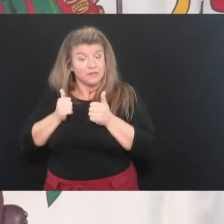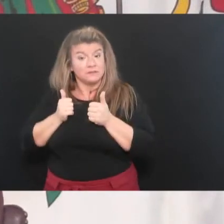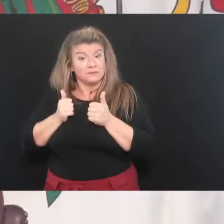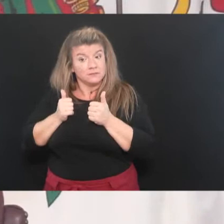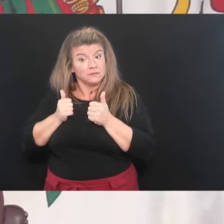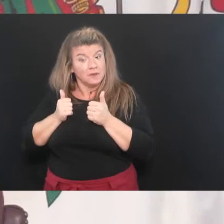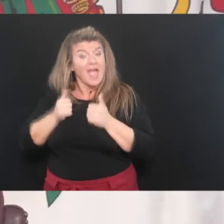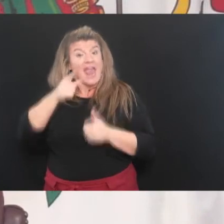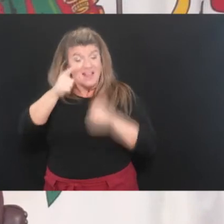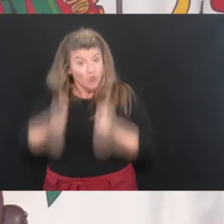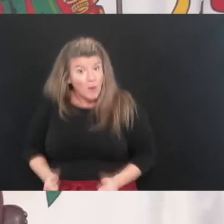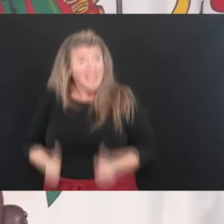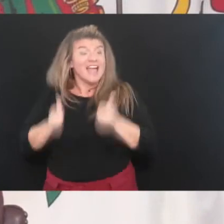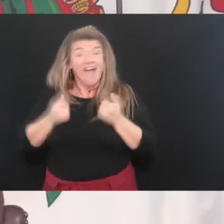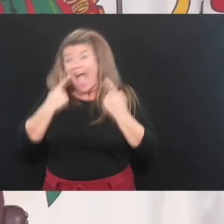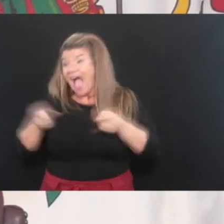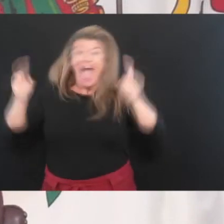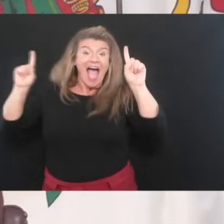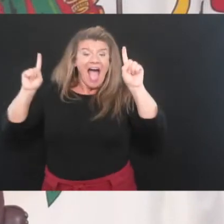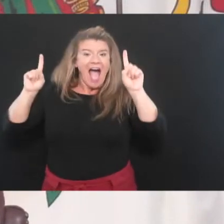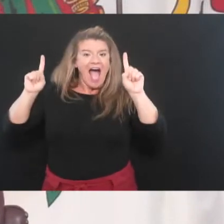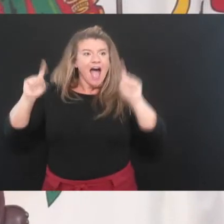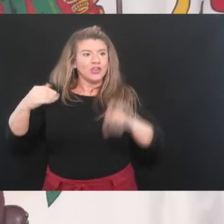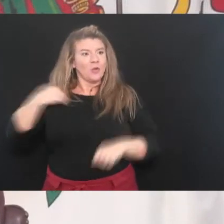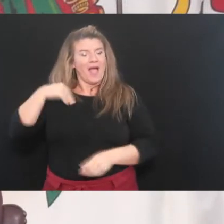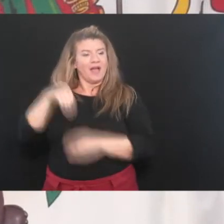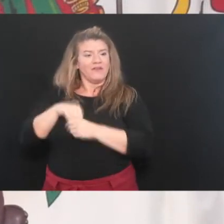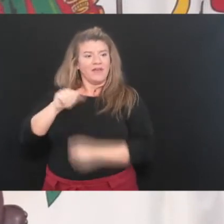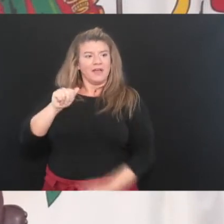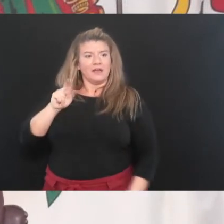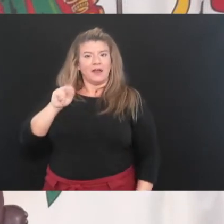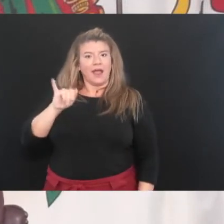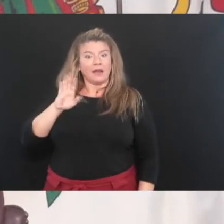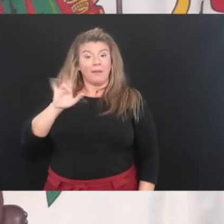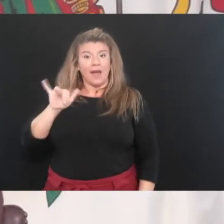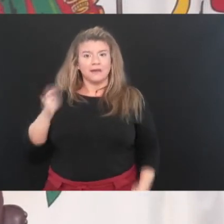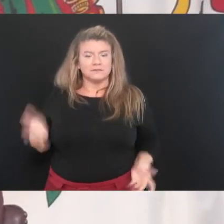and then if you survive, you're better off. To